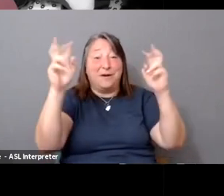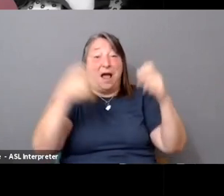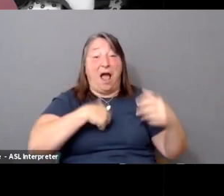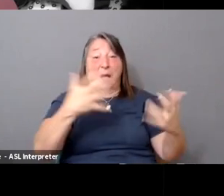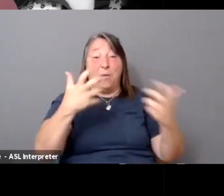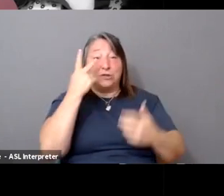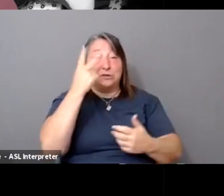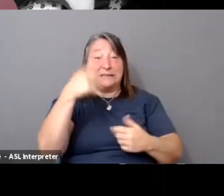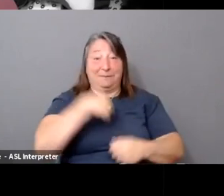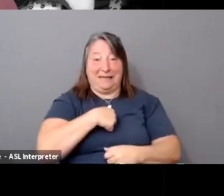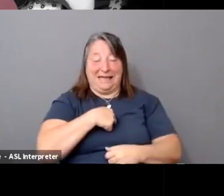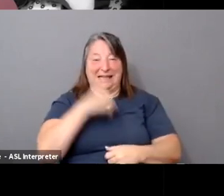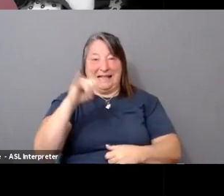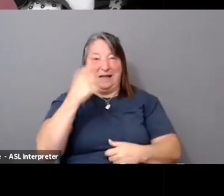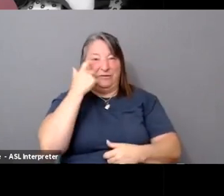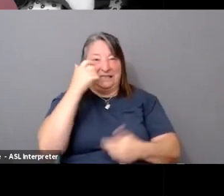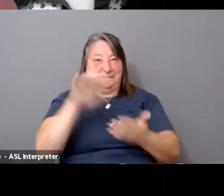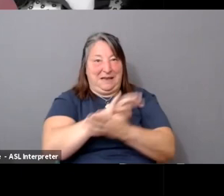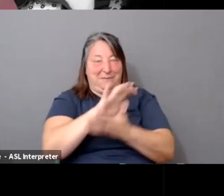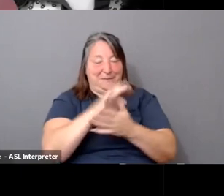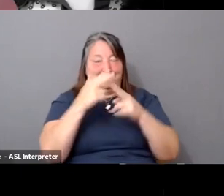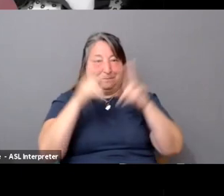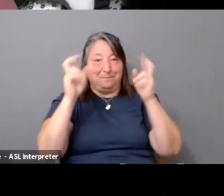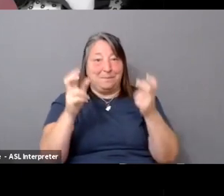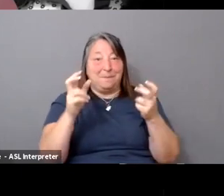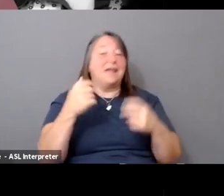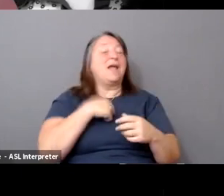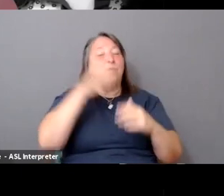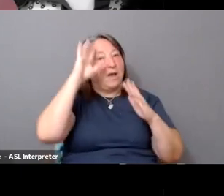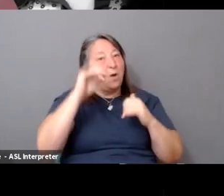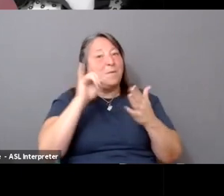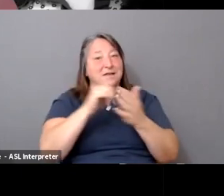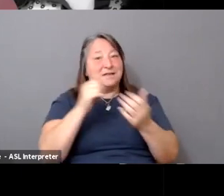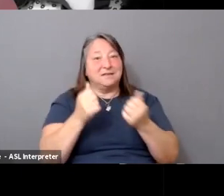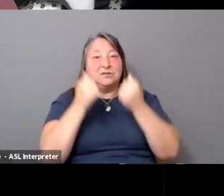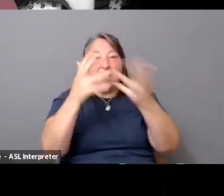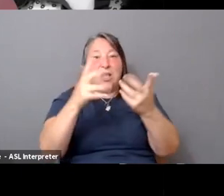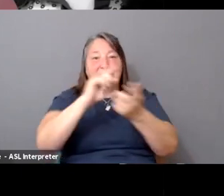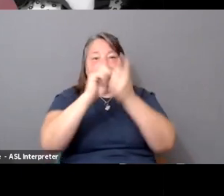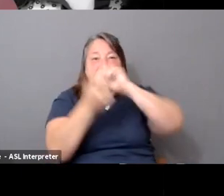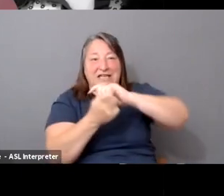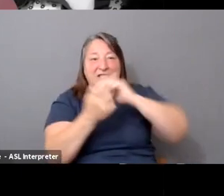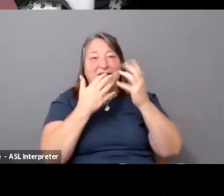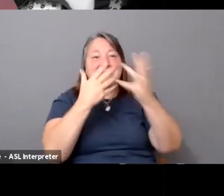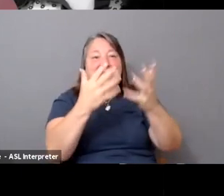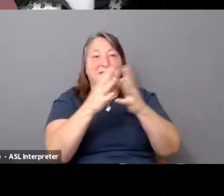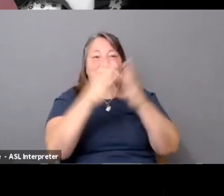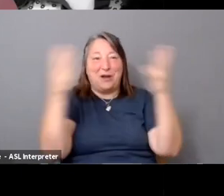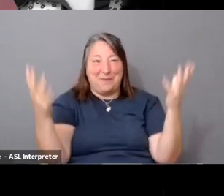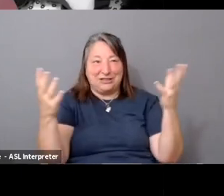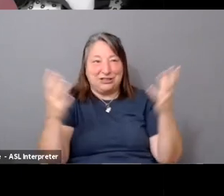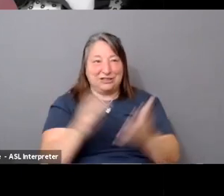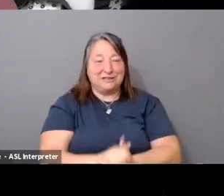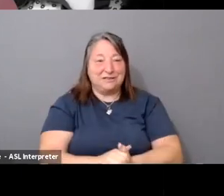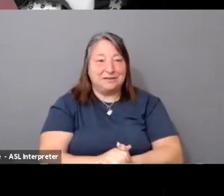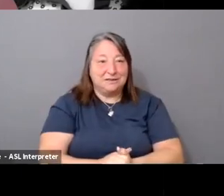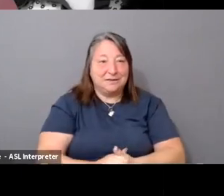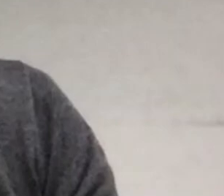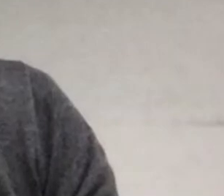opens up the diversity conversation and becomes a catalyst for change. Thank you, I'll pass you back to Madeline.